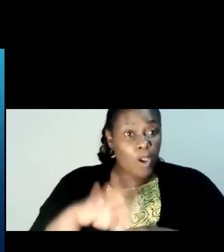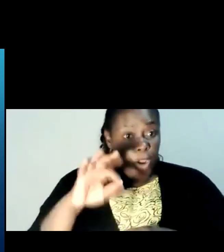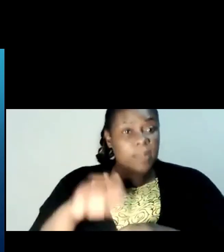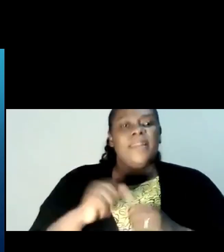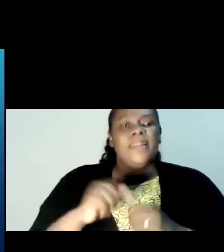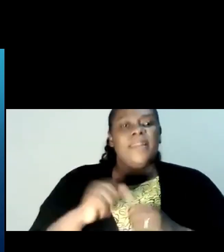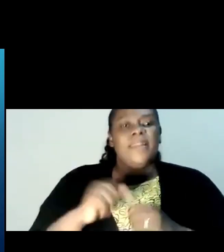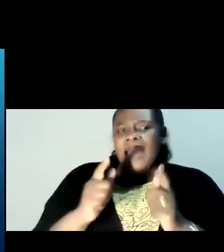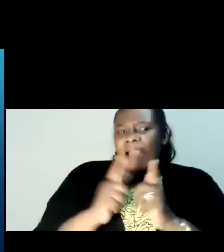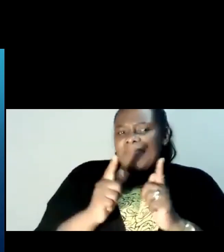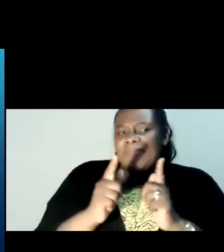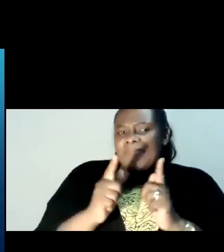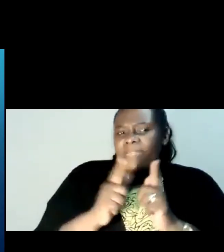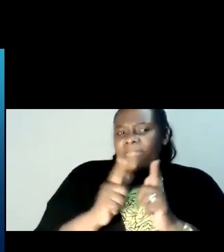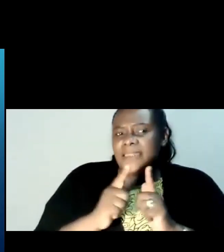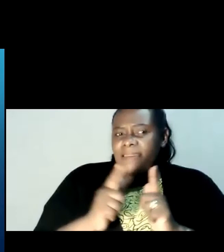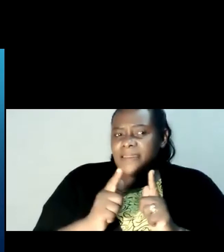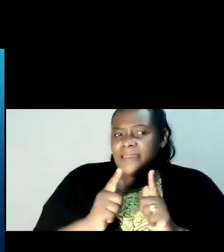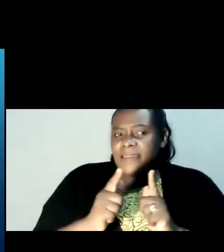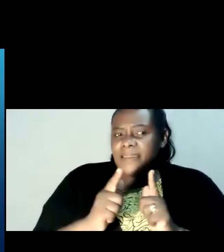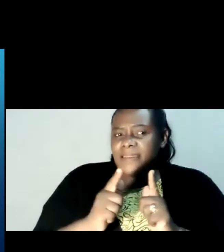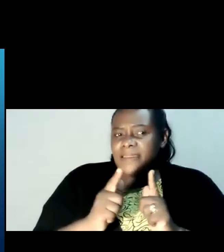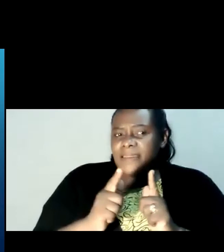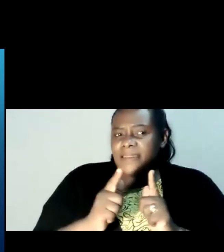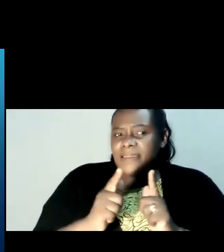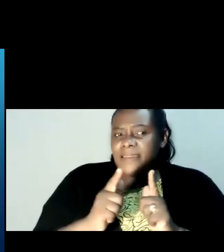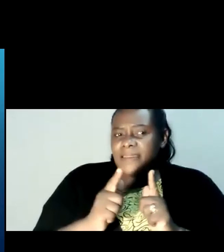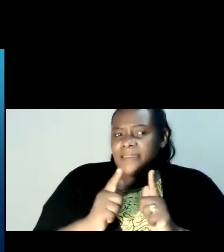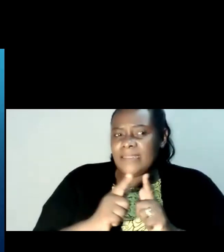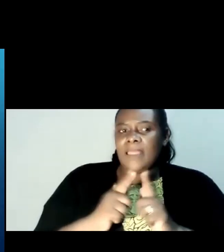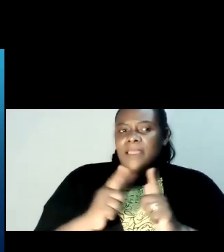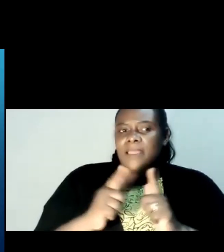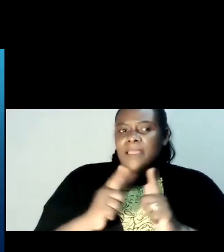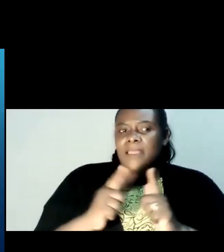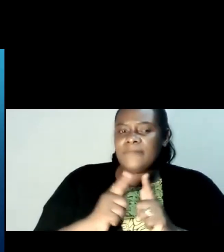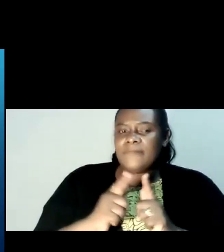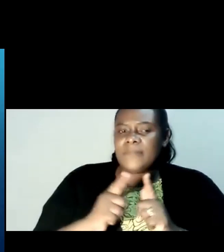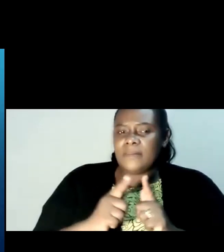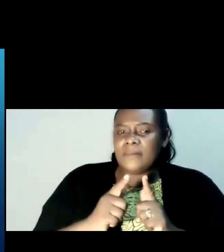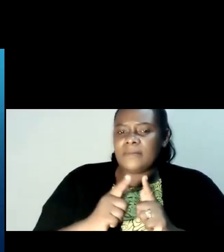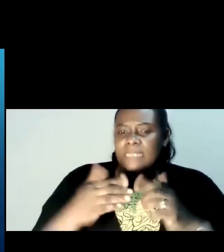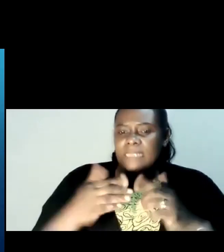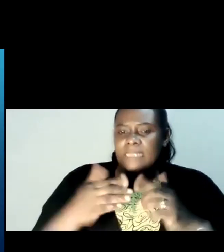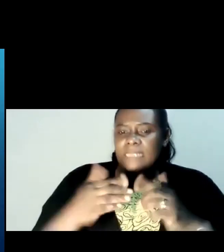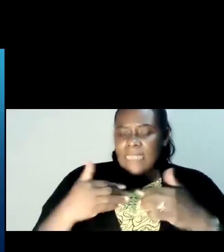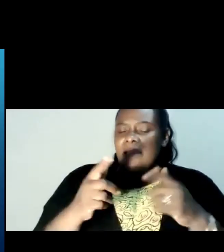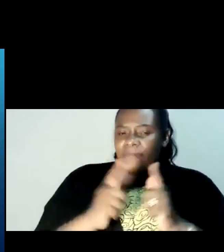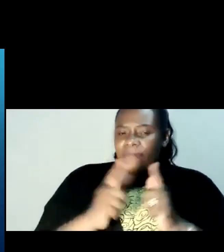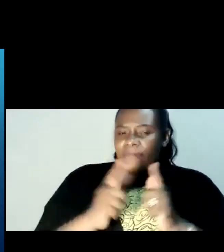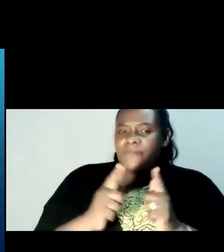in preventing things like colon cancer, other types of colon disease.